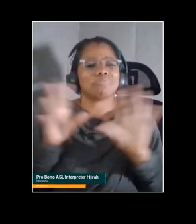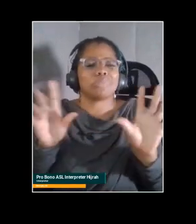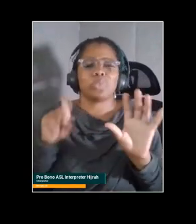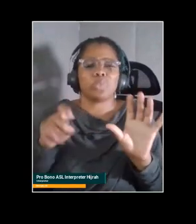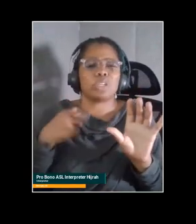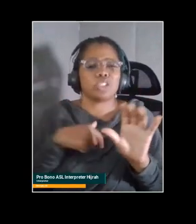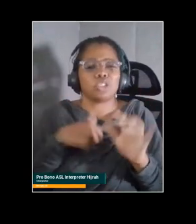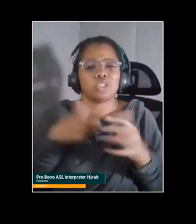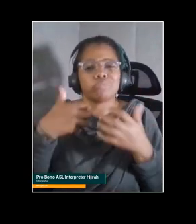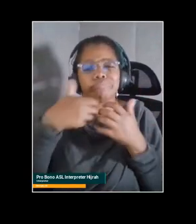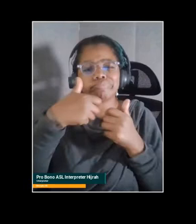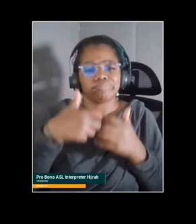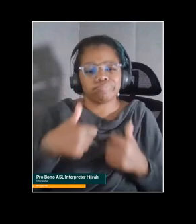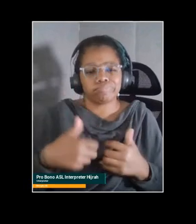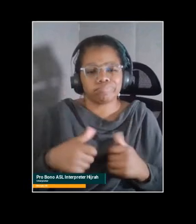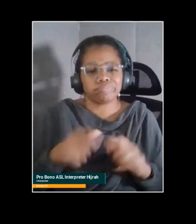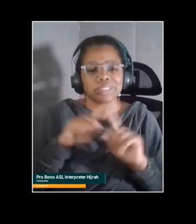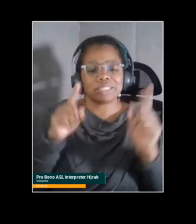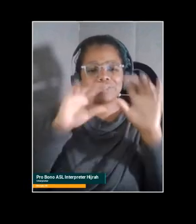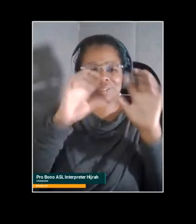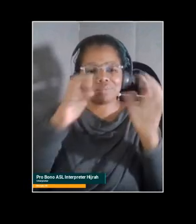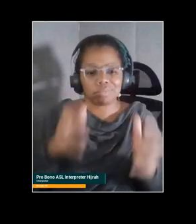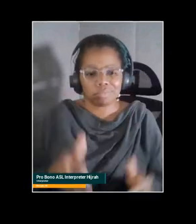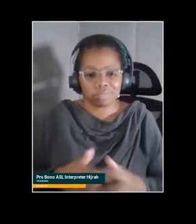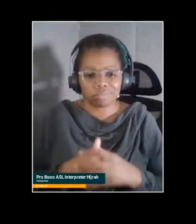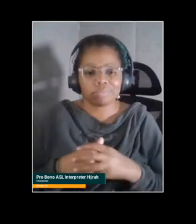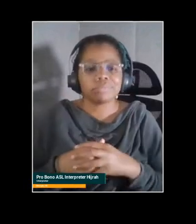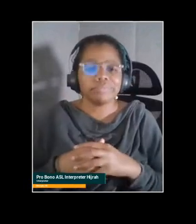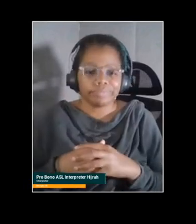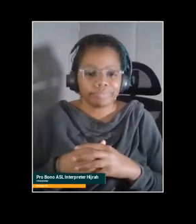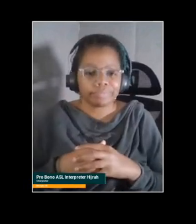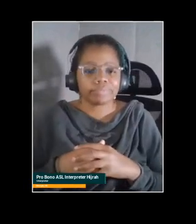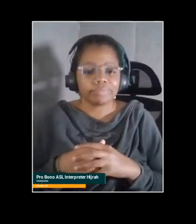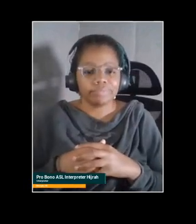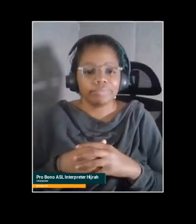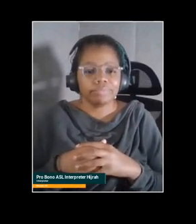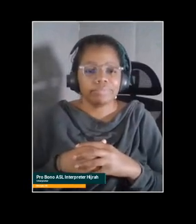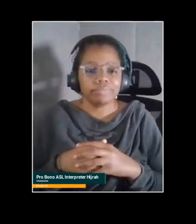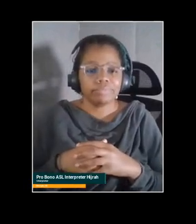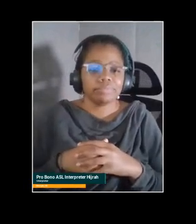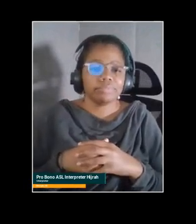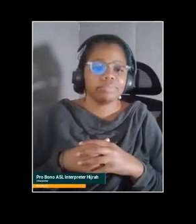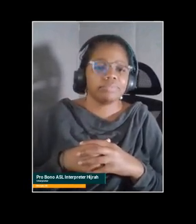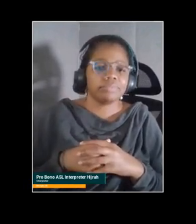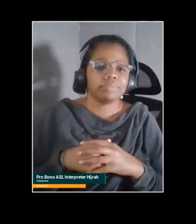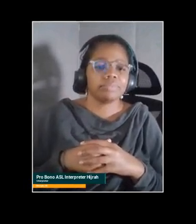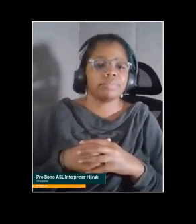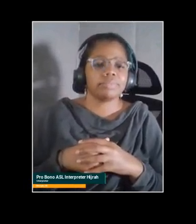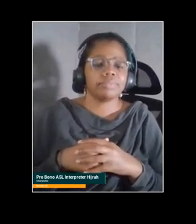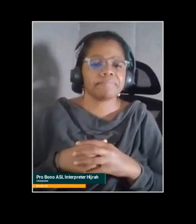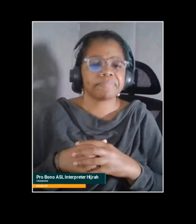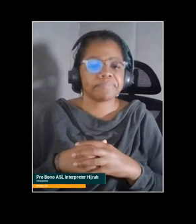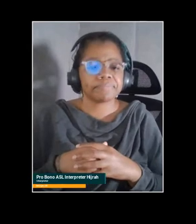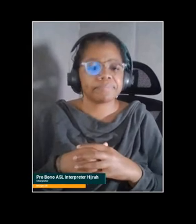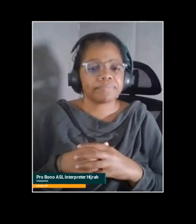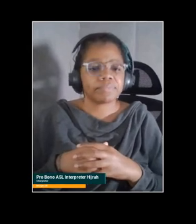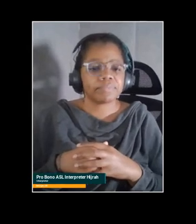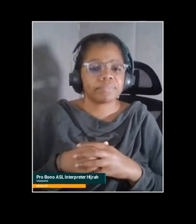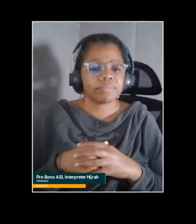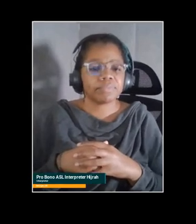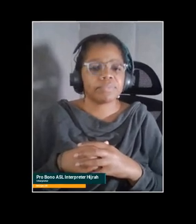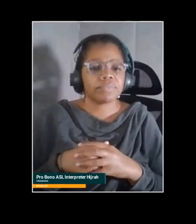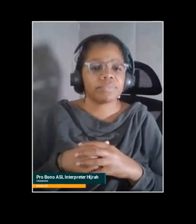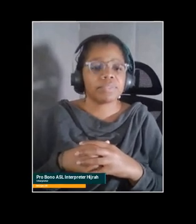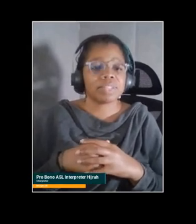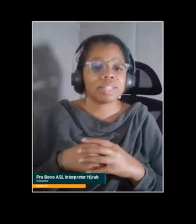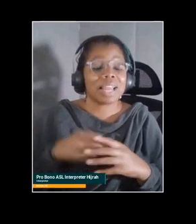these different these effects by separating recreation into several categories, which are